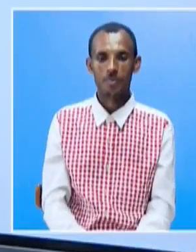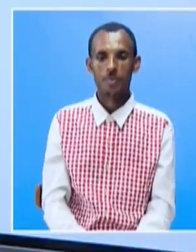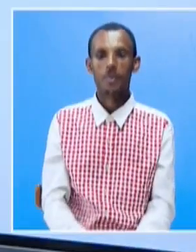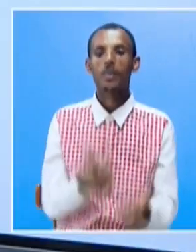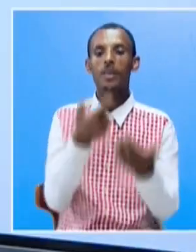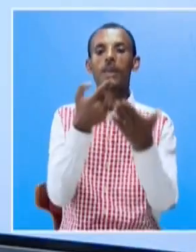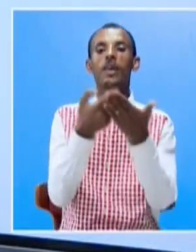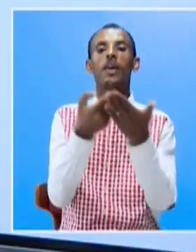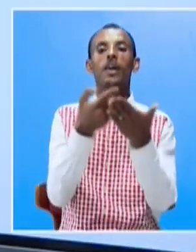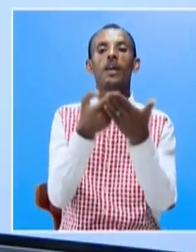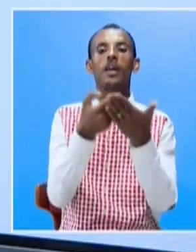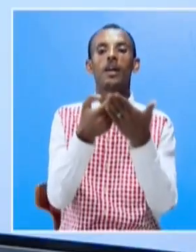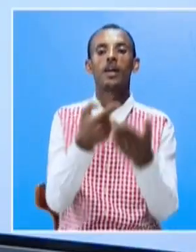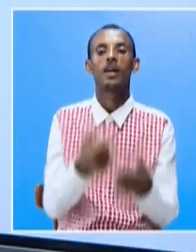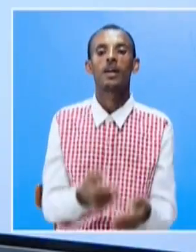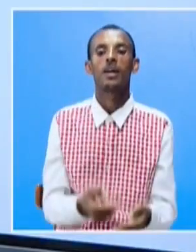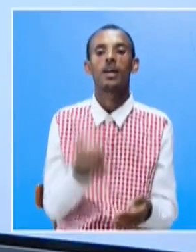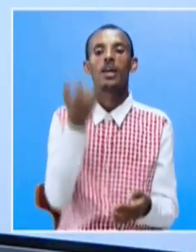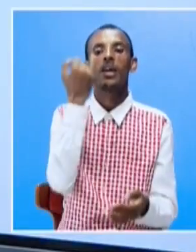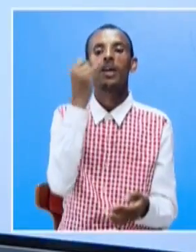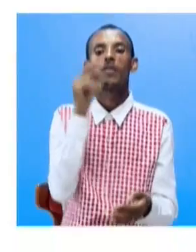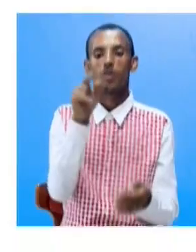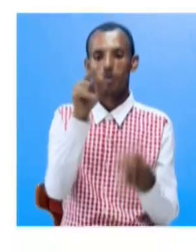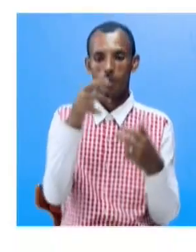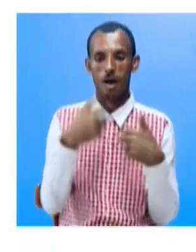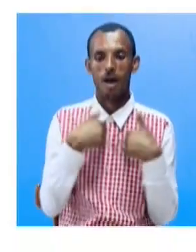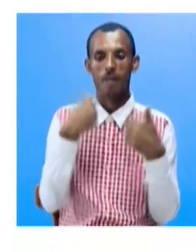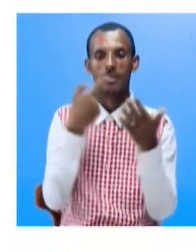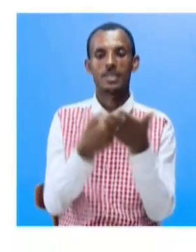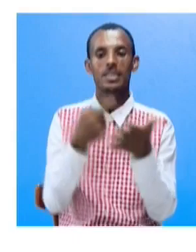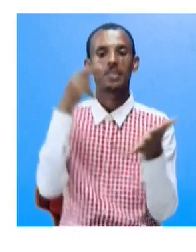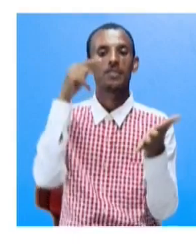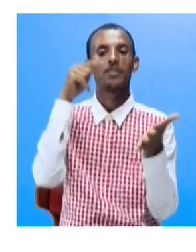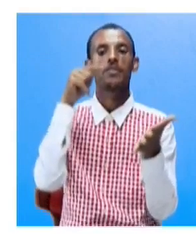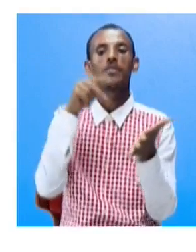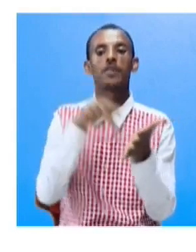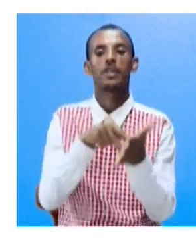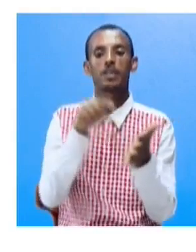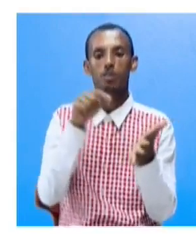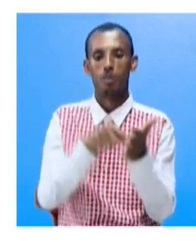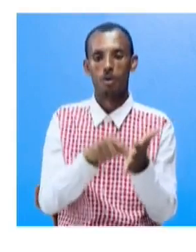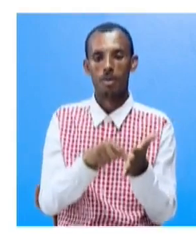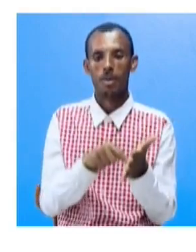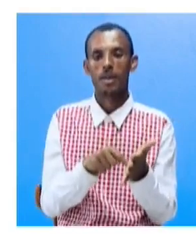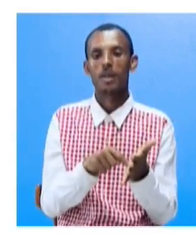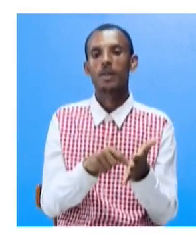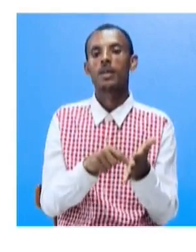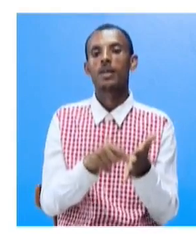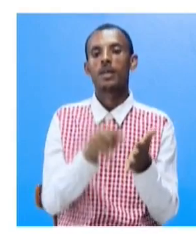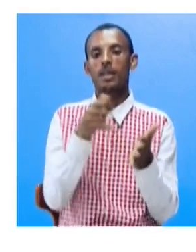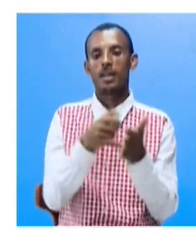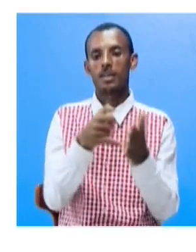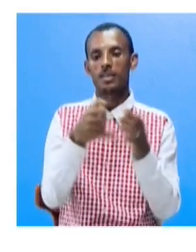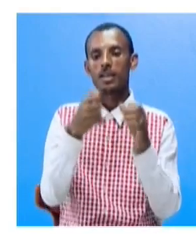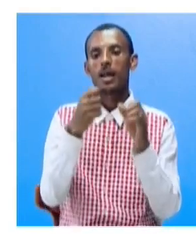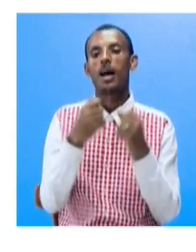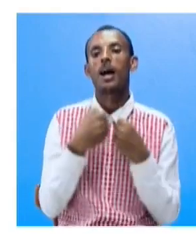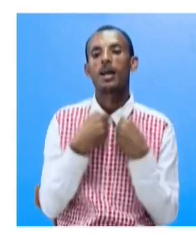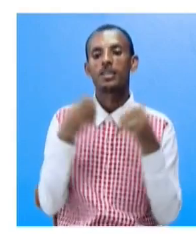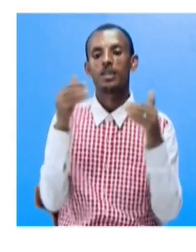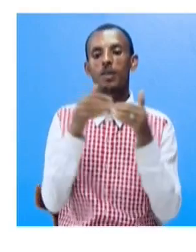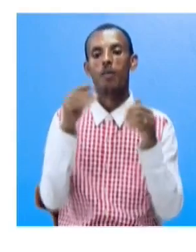here, if you have this fixed point, set of points at equal distance